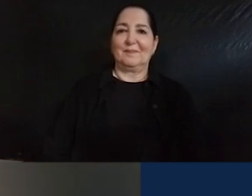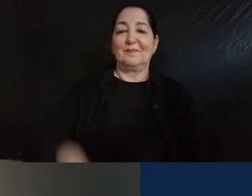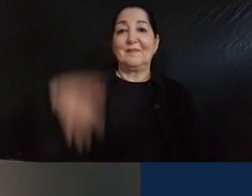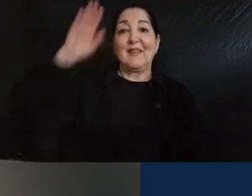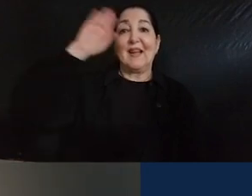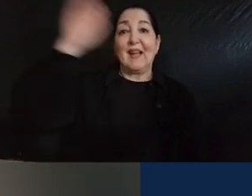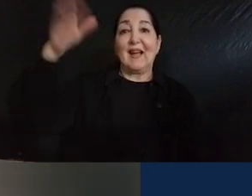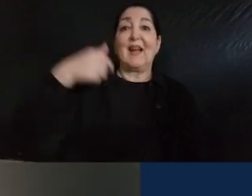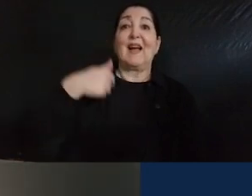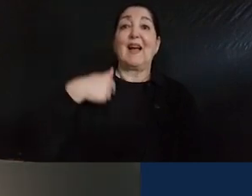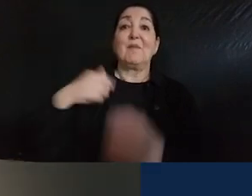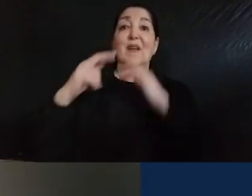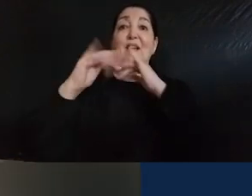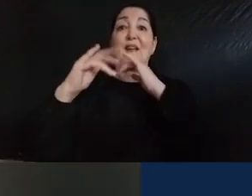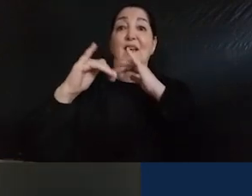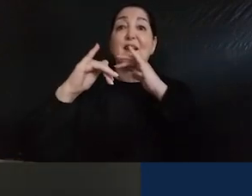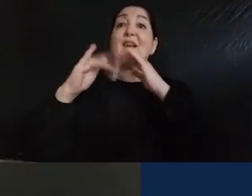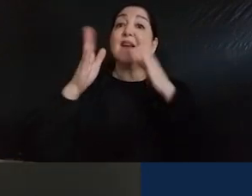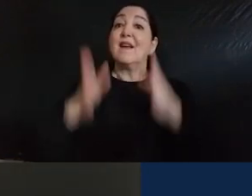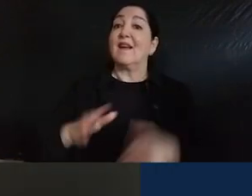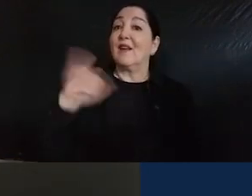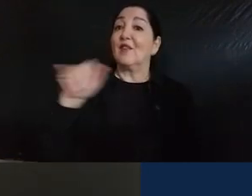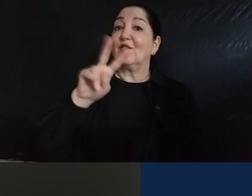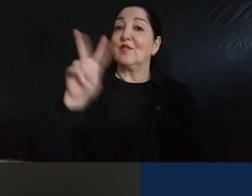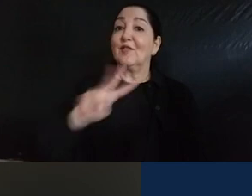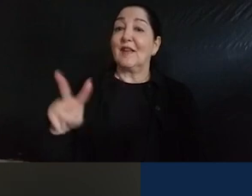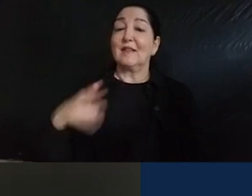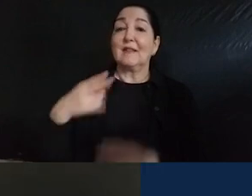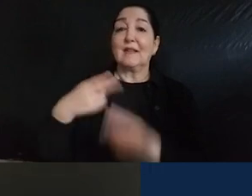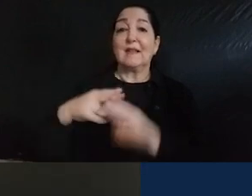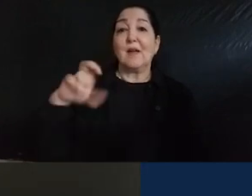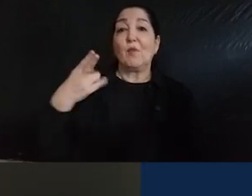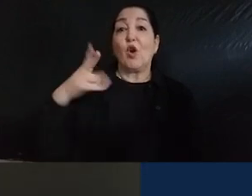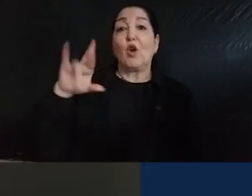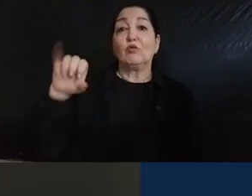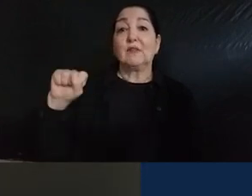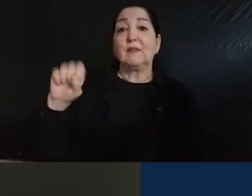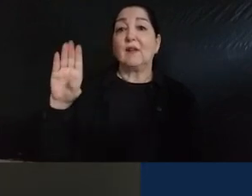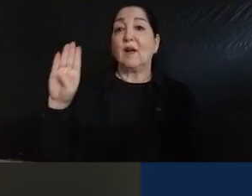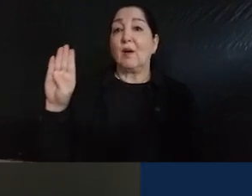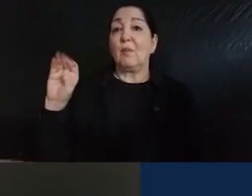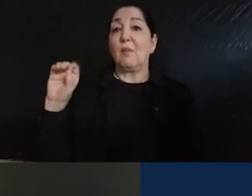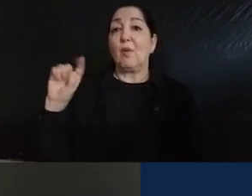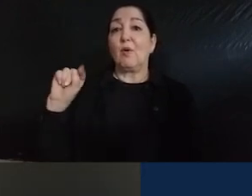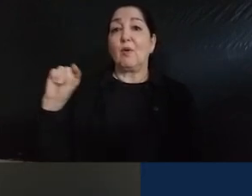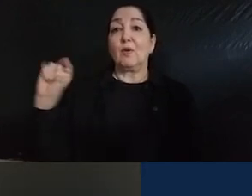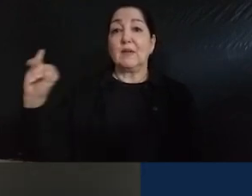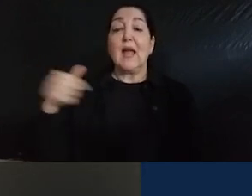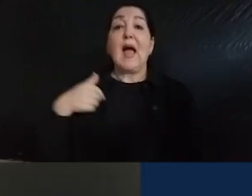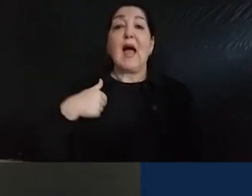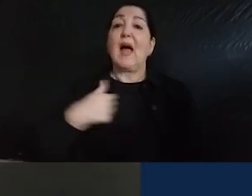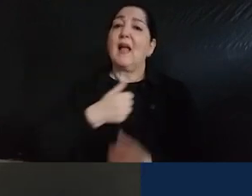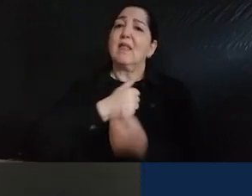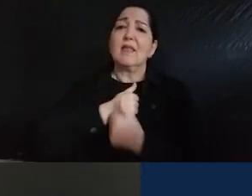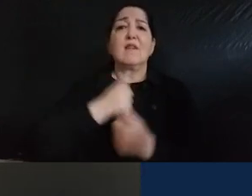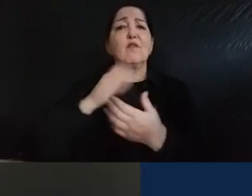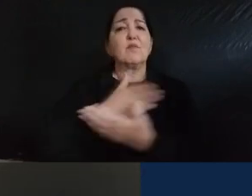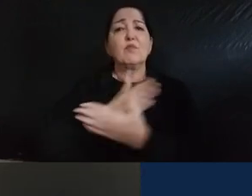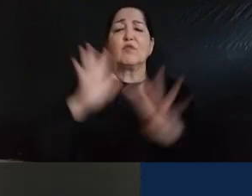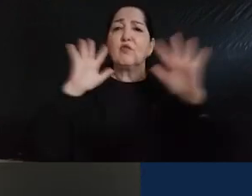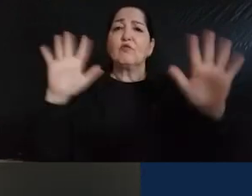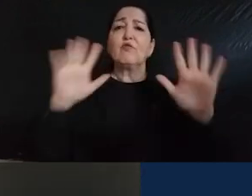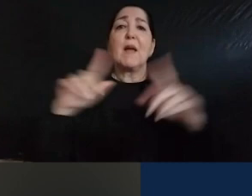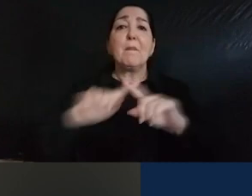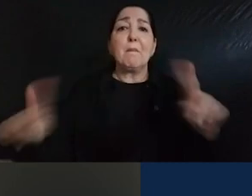Hey everyone, I'm jazz trumpeter Chris Botti, and hey, I love great music. Sometimes, well, when you play trumpet, it's gotta be